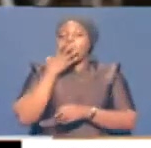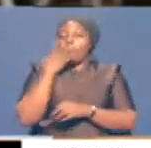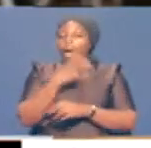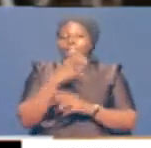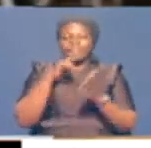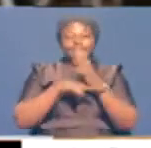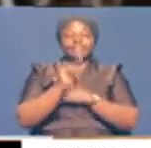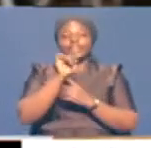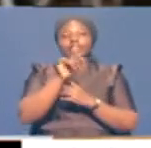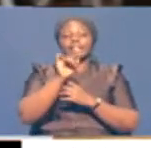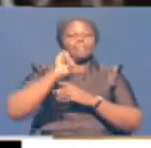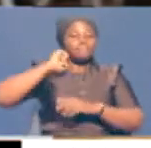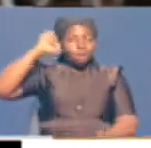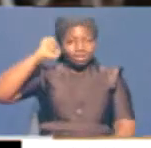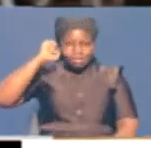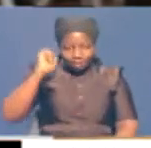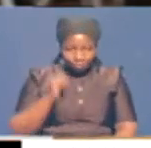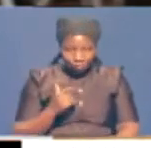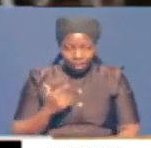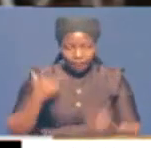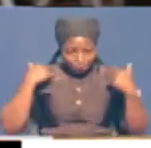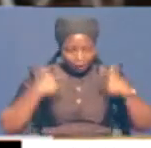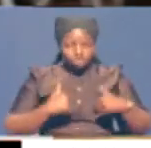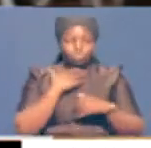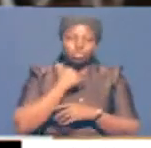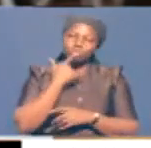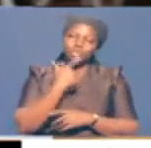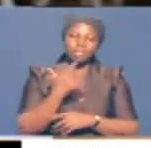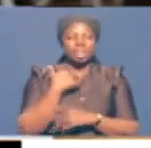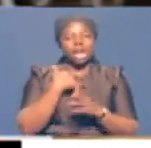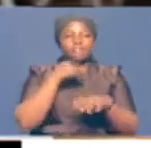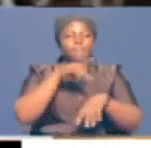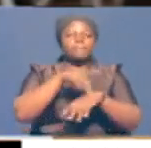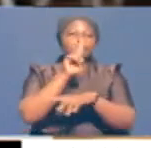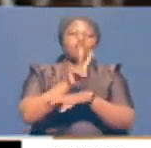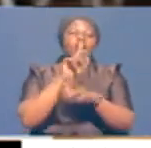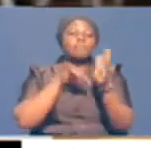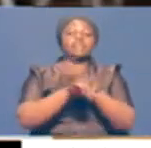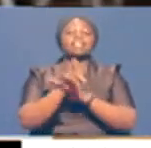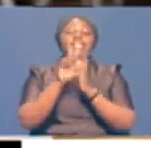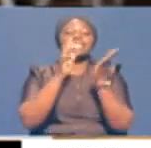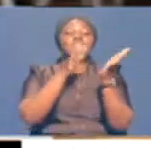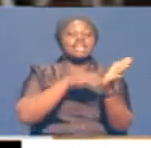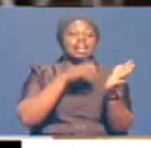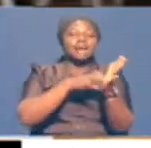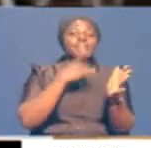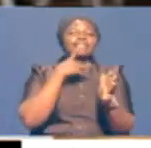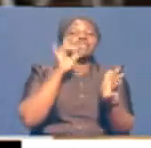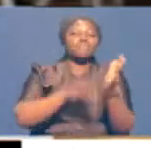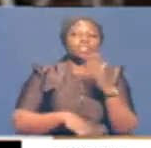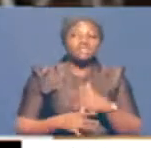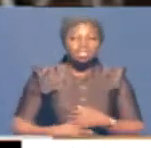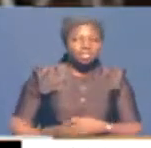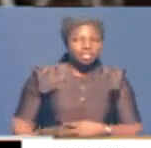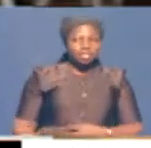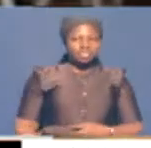to say, there is a saying in Kikamba that says, Chakimwe